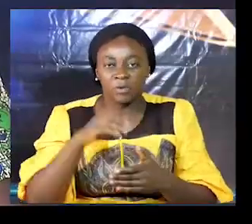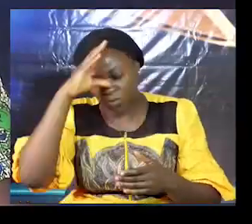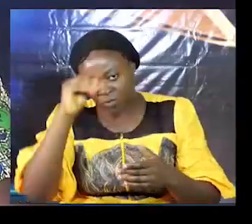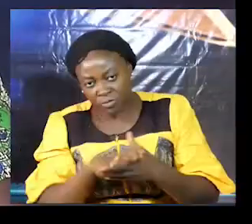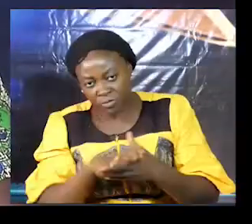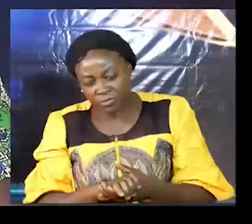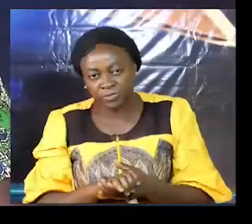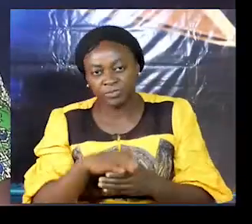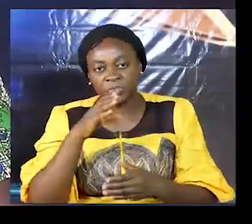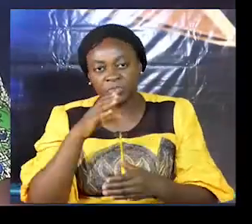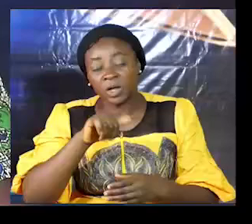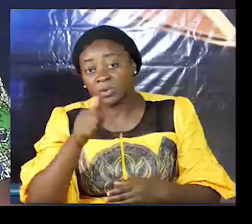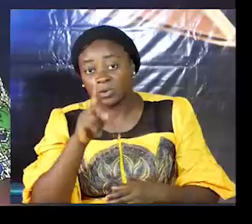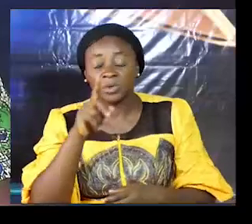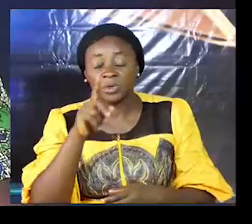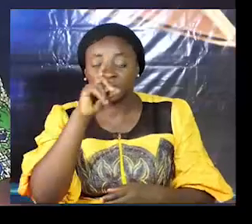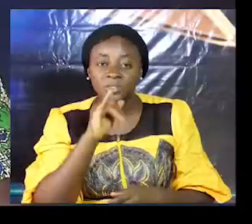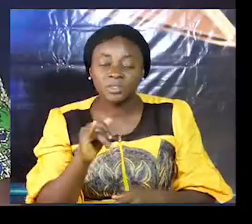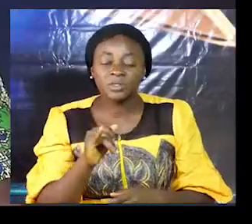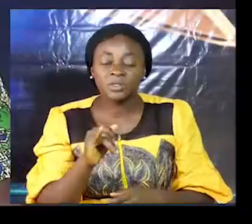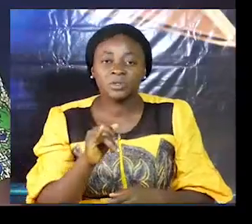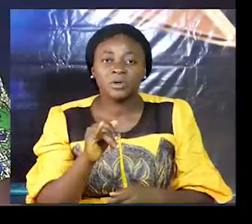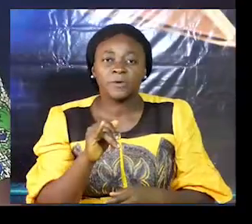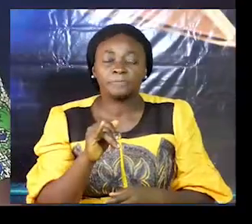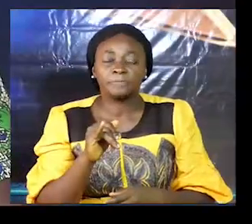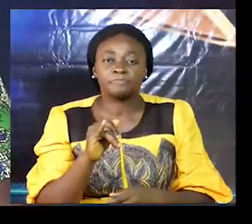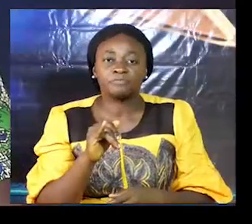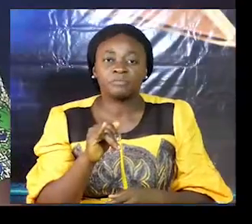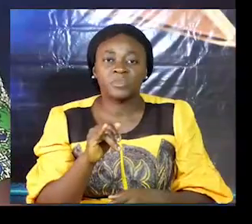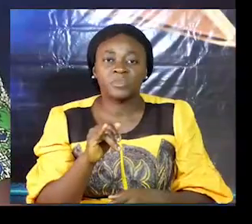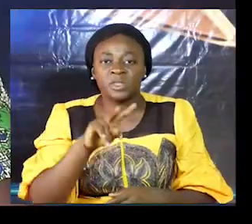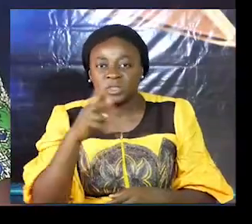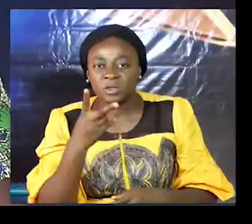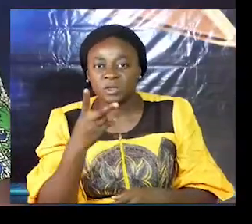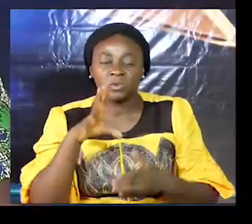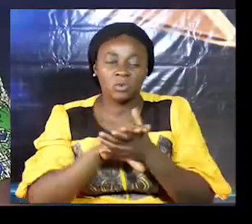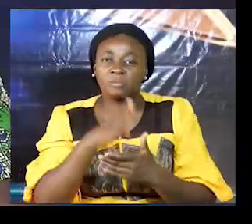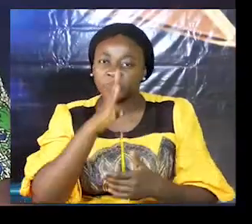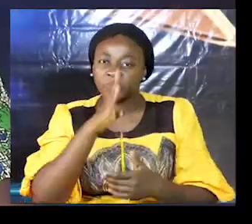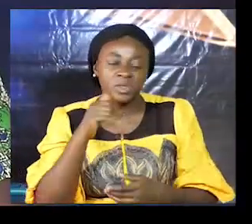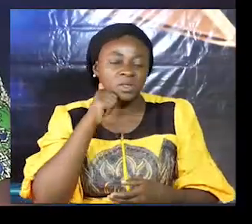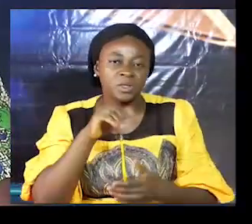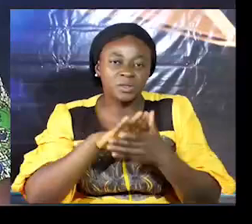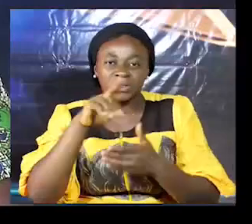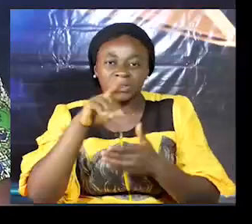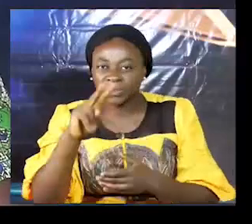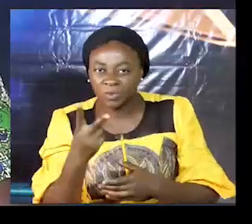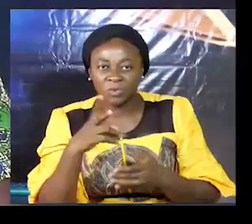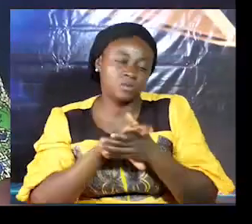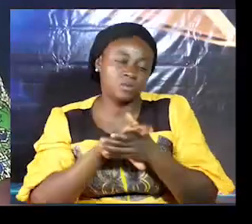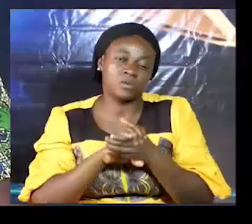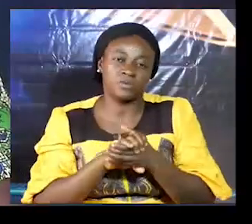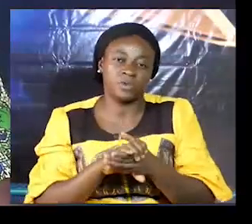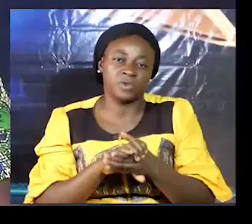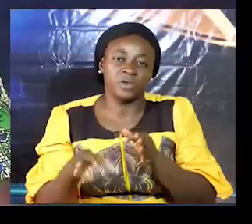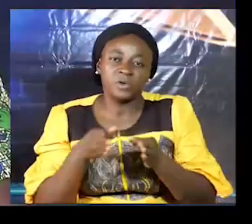asunder. Heaven sees you as long as you are with that man as a fornicator or as an adulterer. If you are in a relationship with a